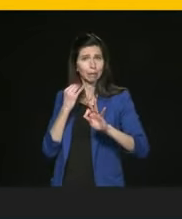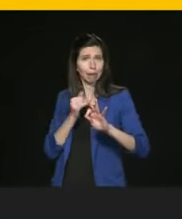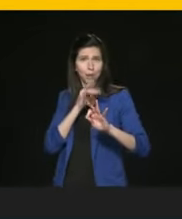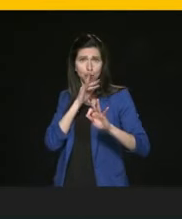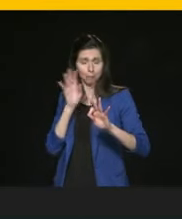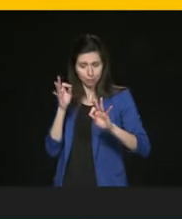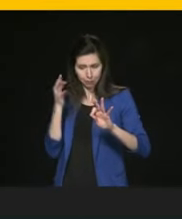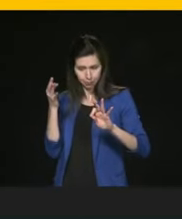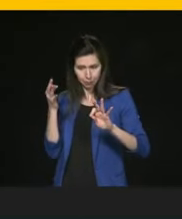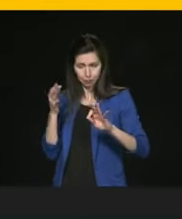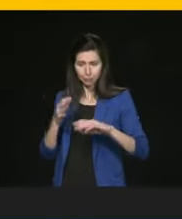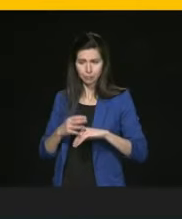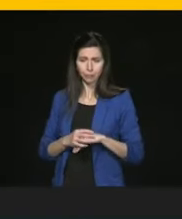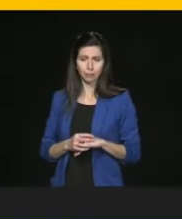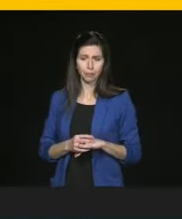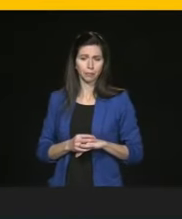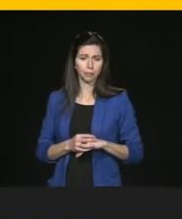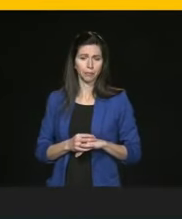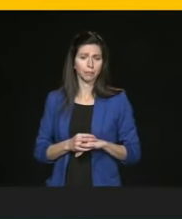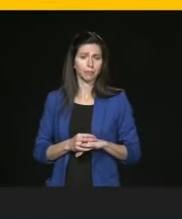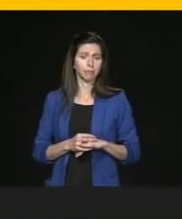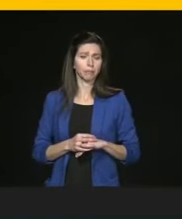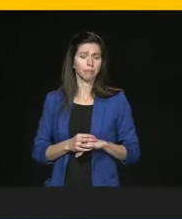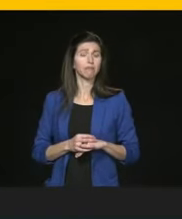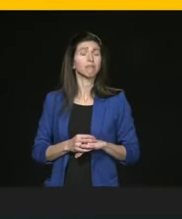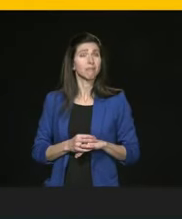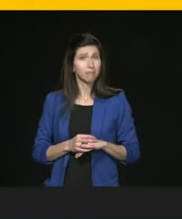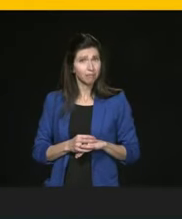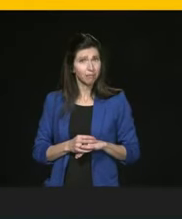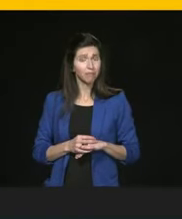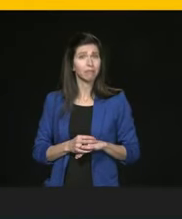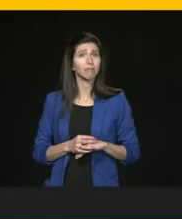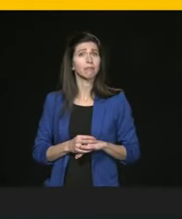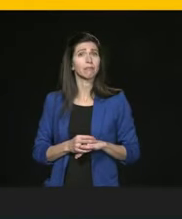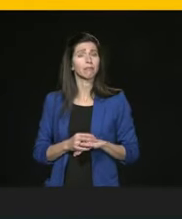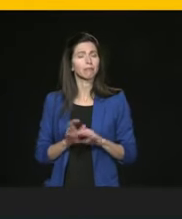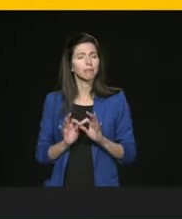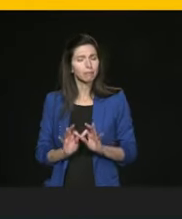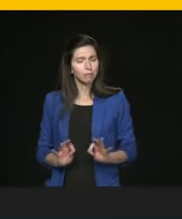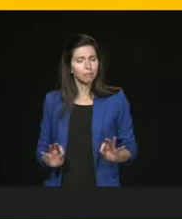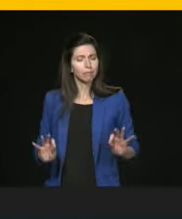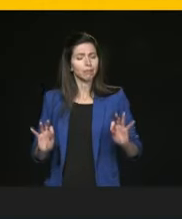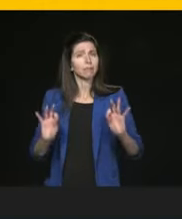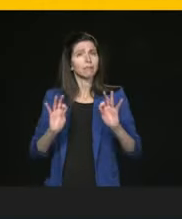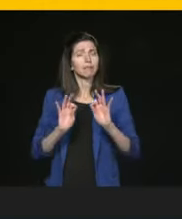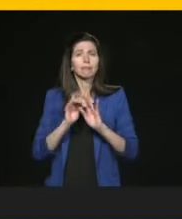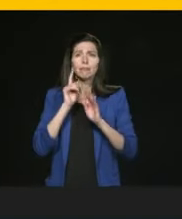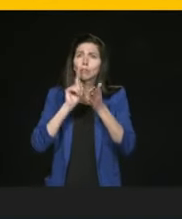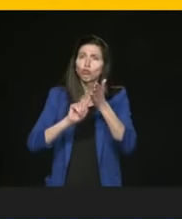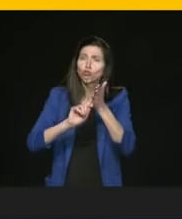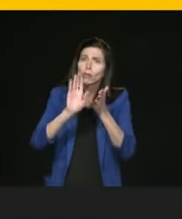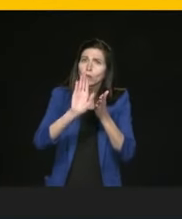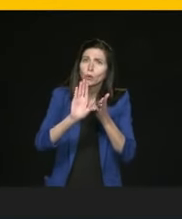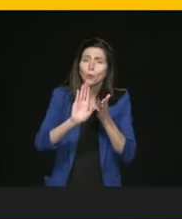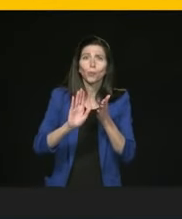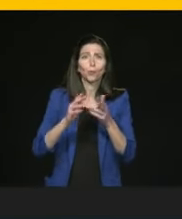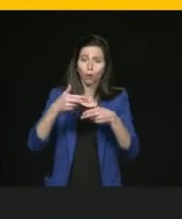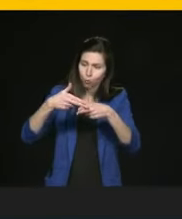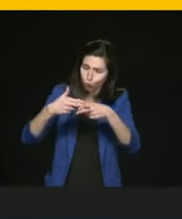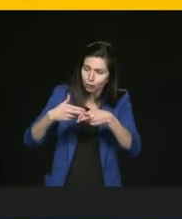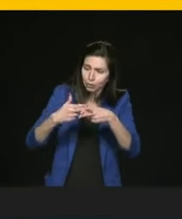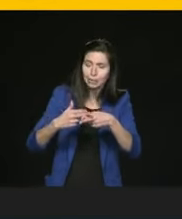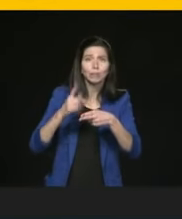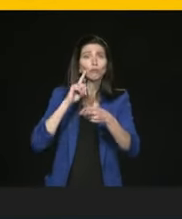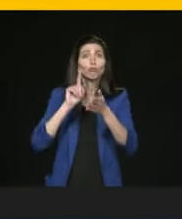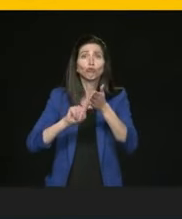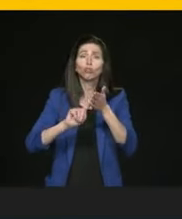to properly manage our blood pressure, diabetes, and weight. To make sure that we control our cardiovascular and pulmonary